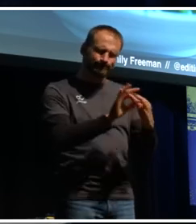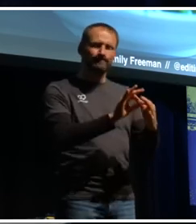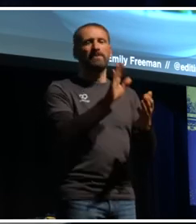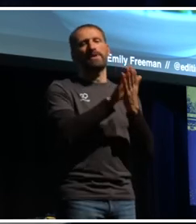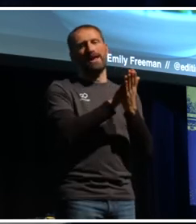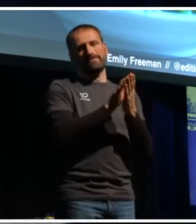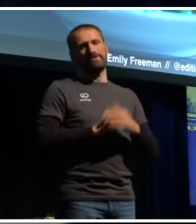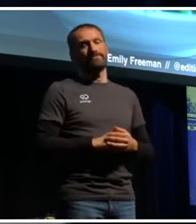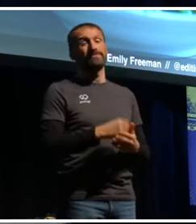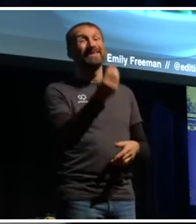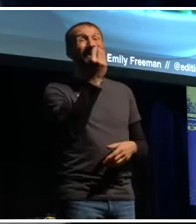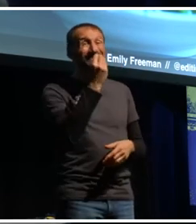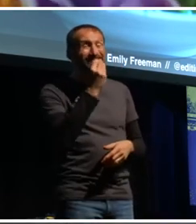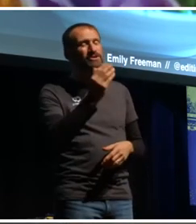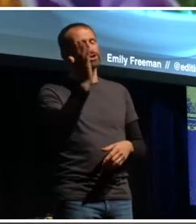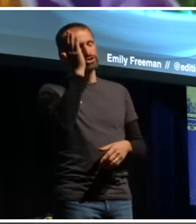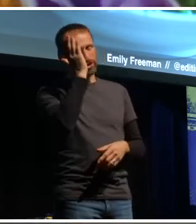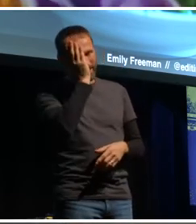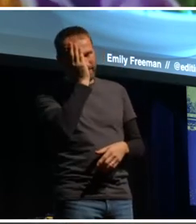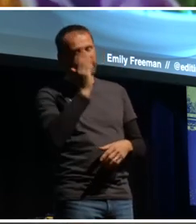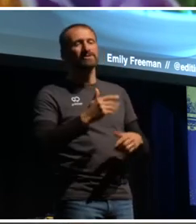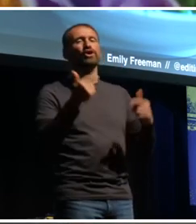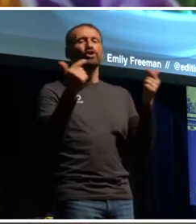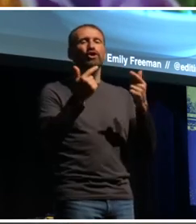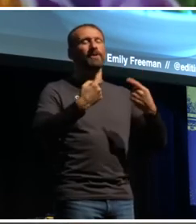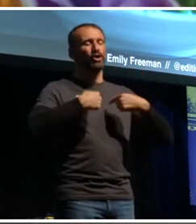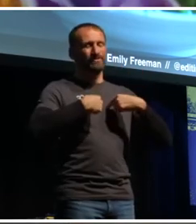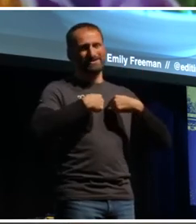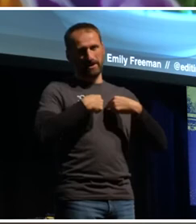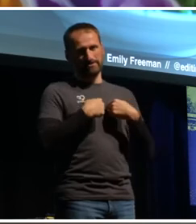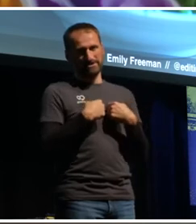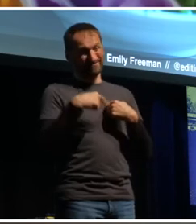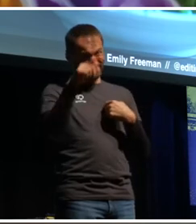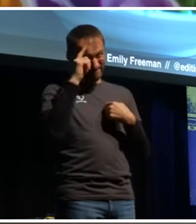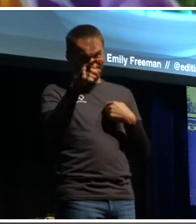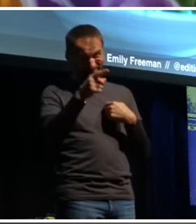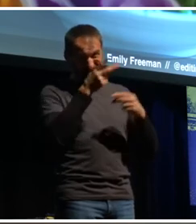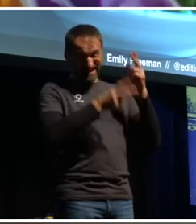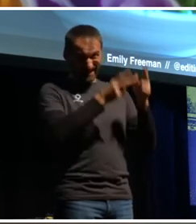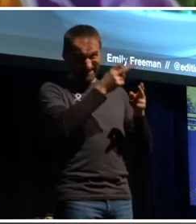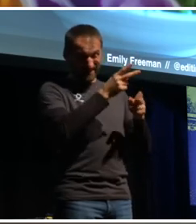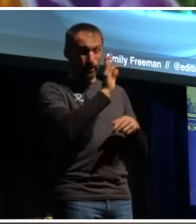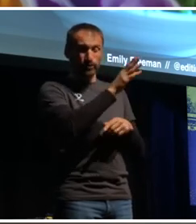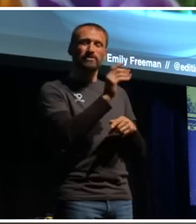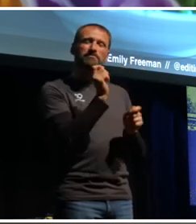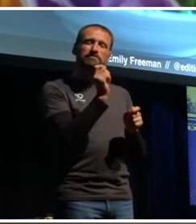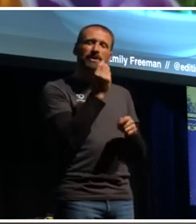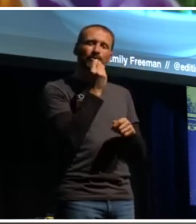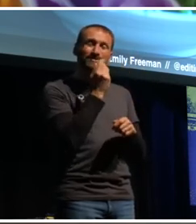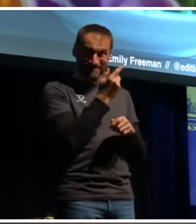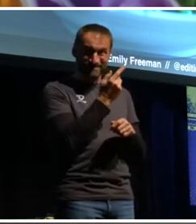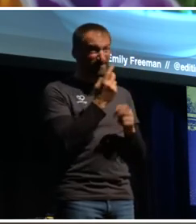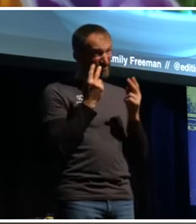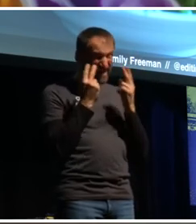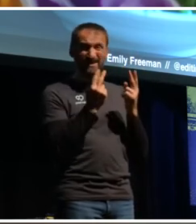Eat, sleep, take care of yourself. Remember those judges and snack time? It seriously makes a difference. Now, you